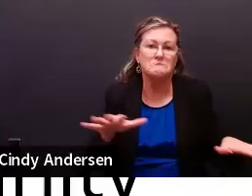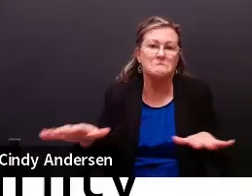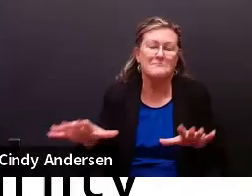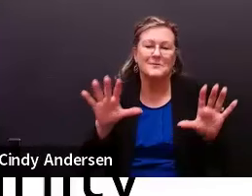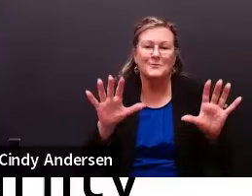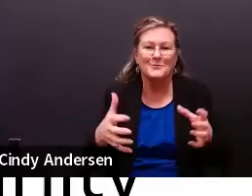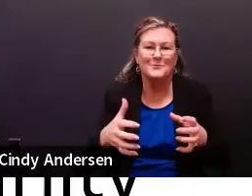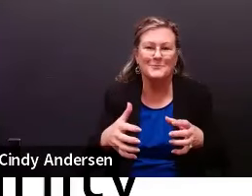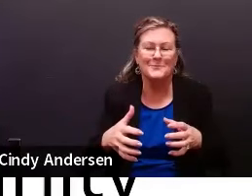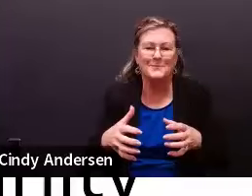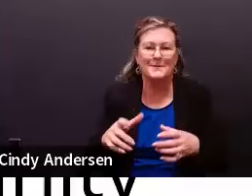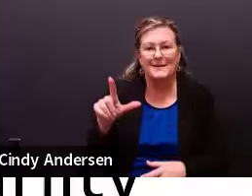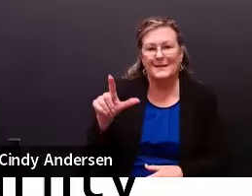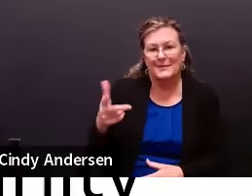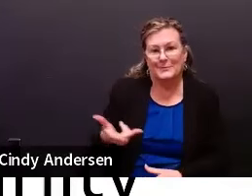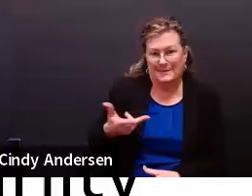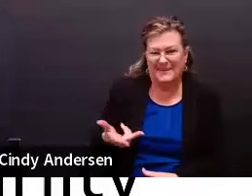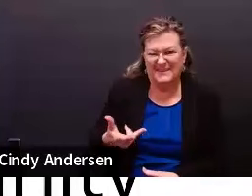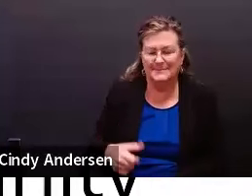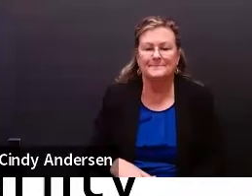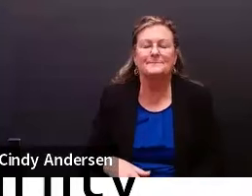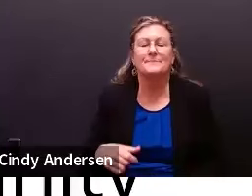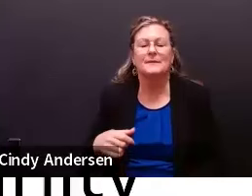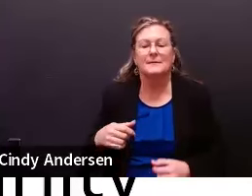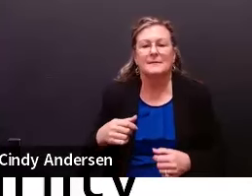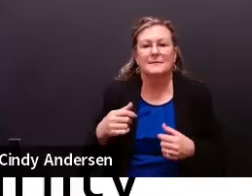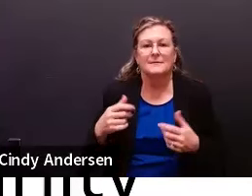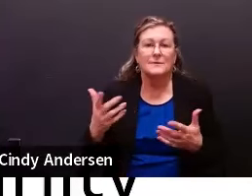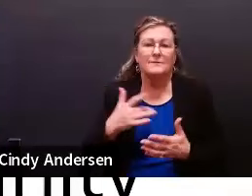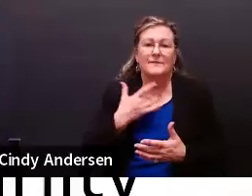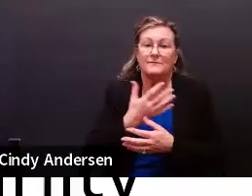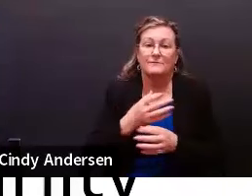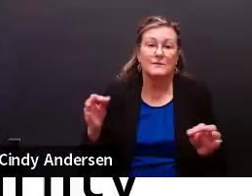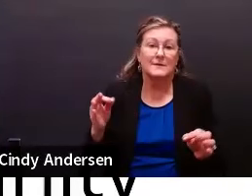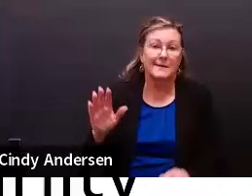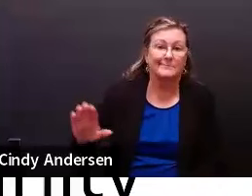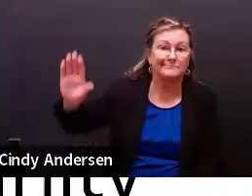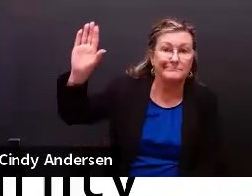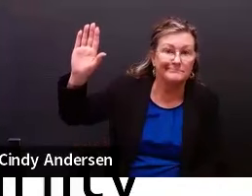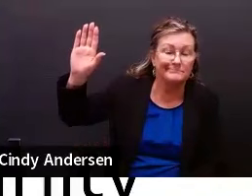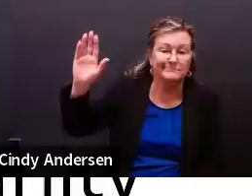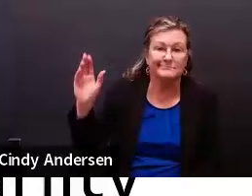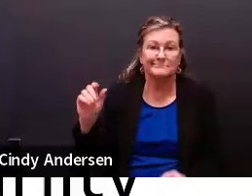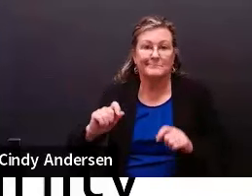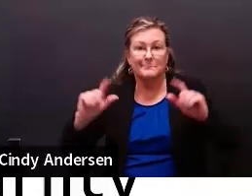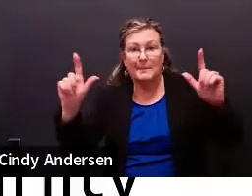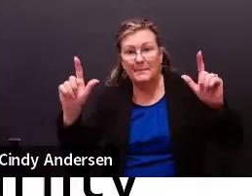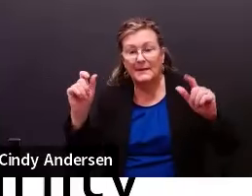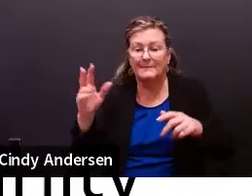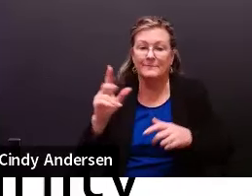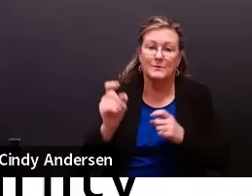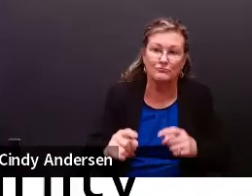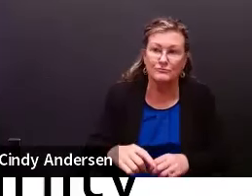group, Lavinia, Tracy, and I, so please feel free to raise your hand and pop in as you have